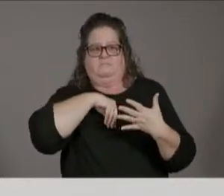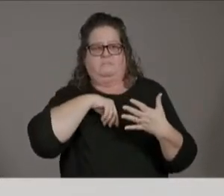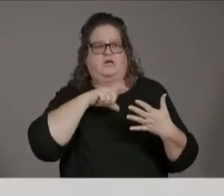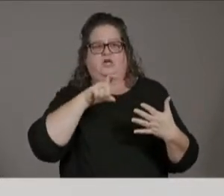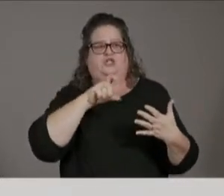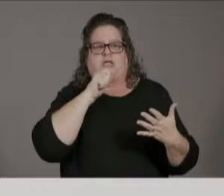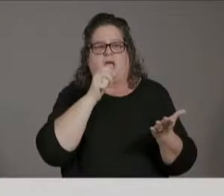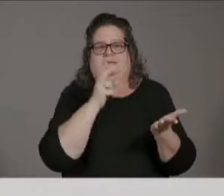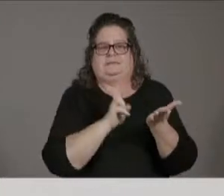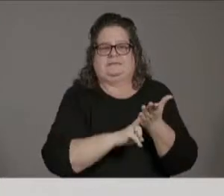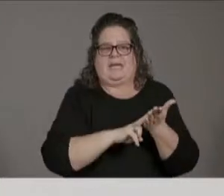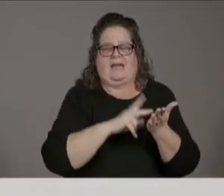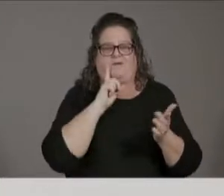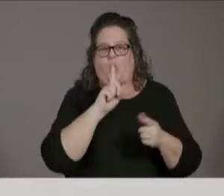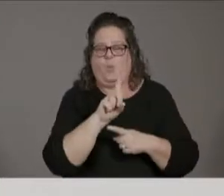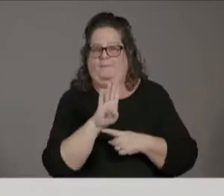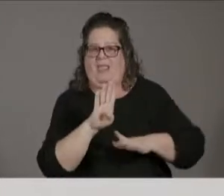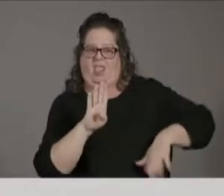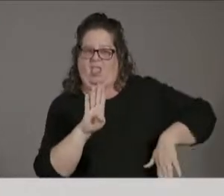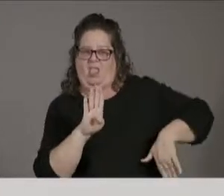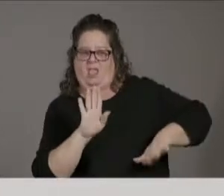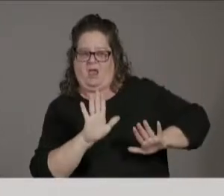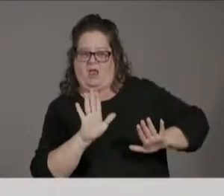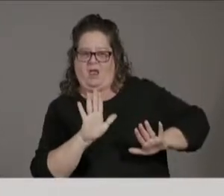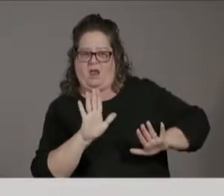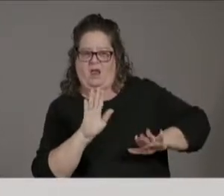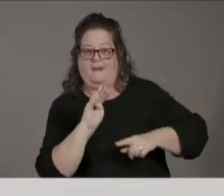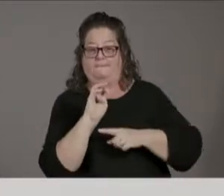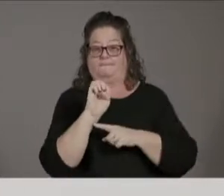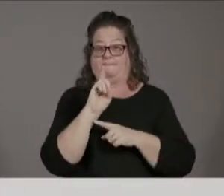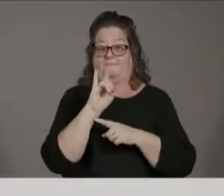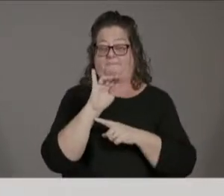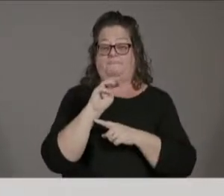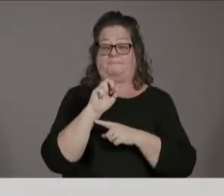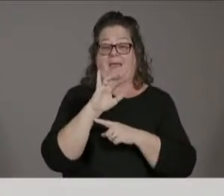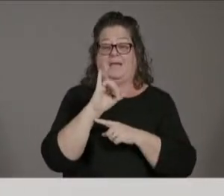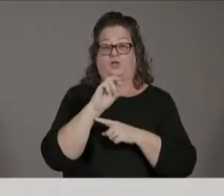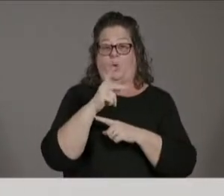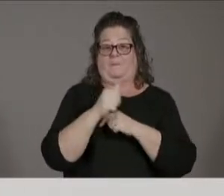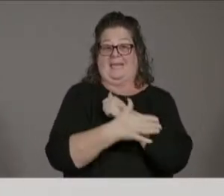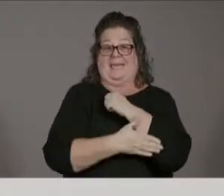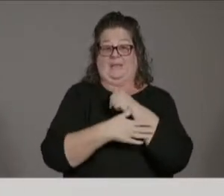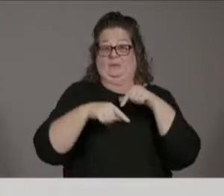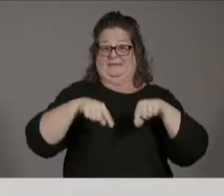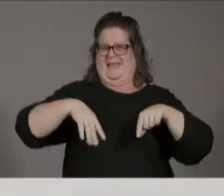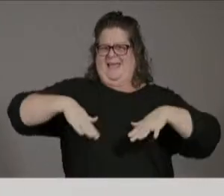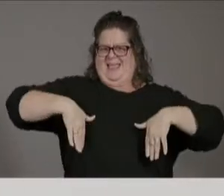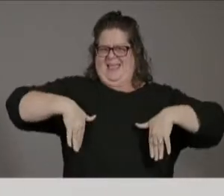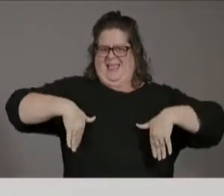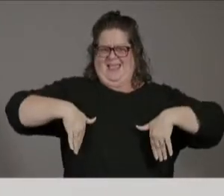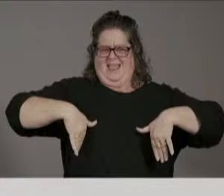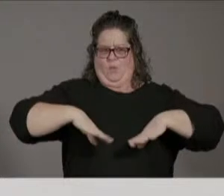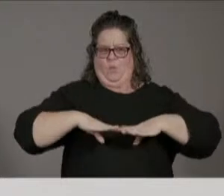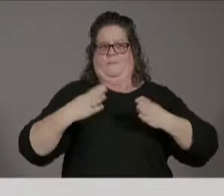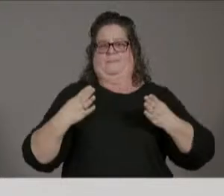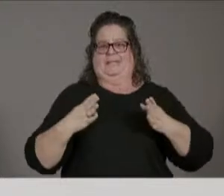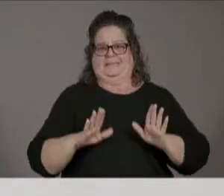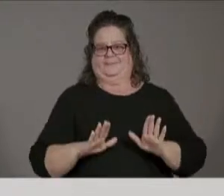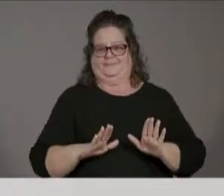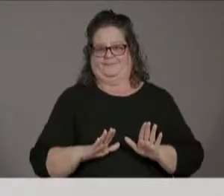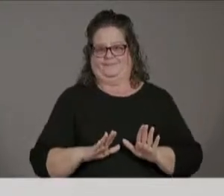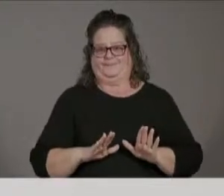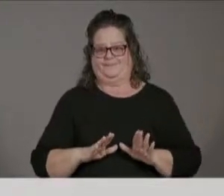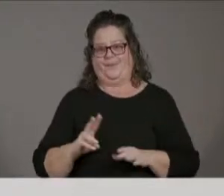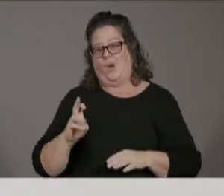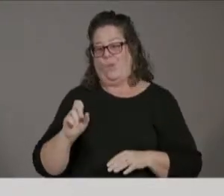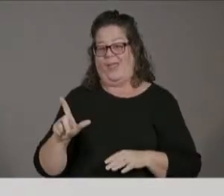worker because Maricopa County's not there yet. Well, I'm old, so I already got my first shot. But one other quick question. Yeah.